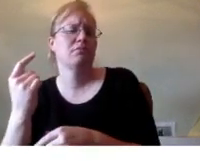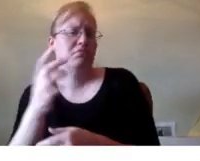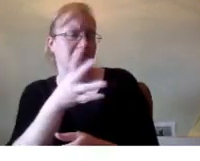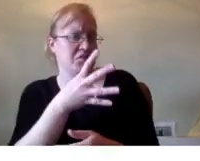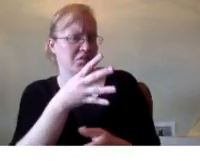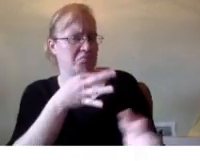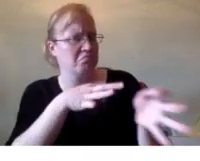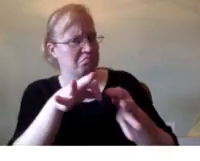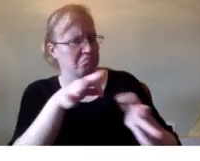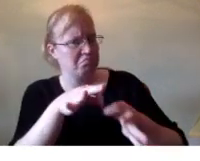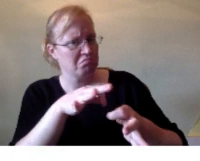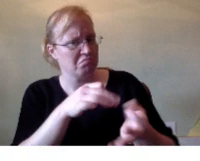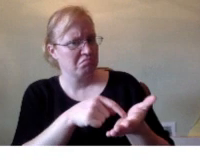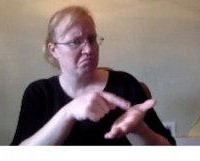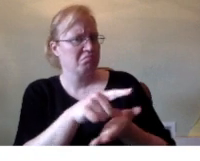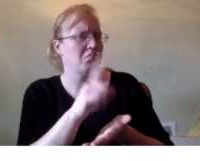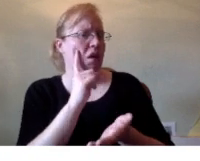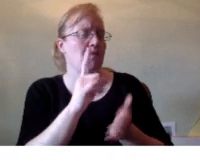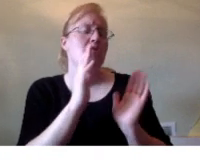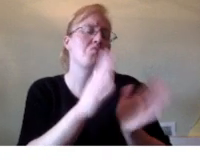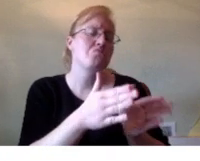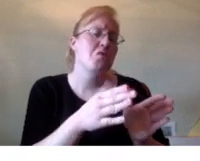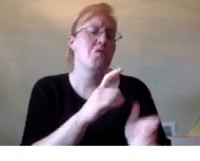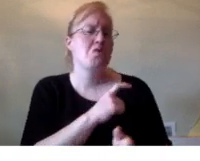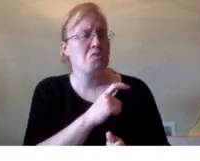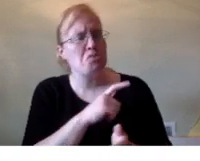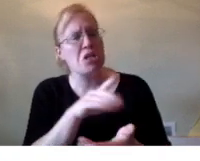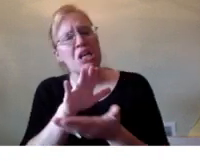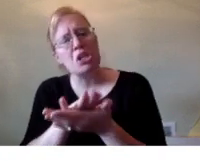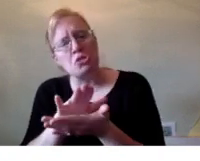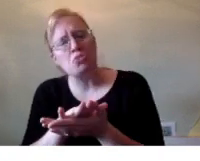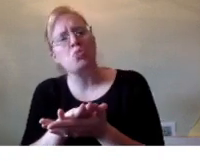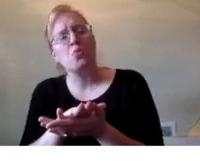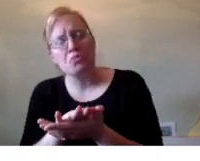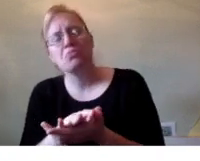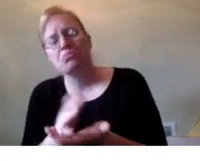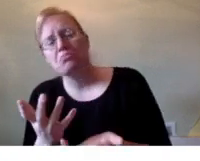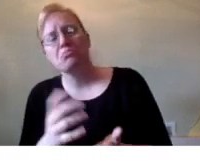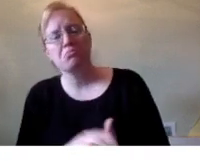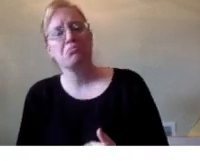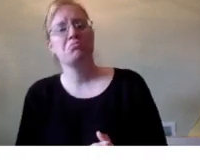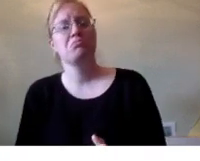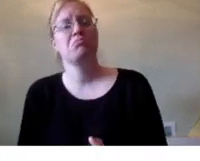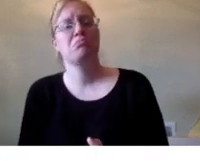mom explains that they pay for roads, police, and schools.